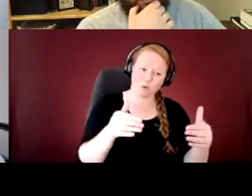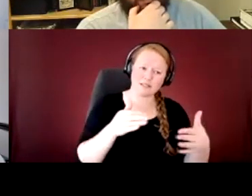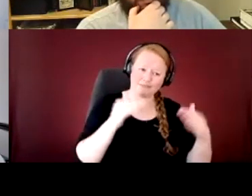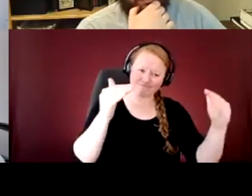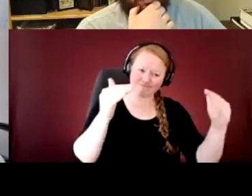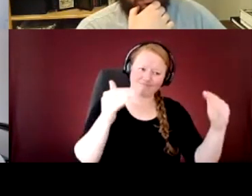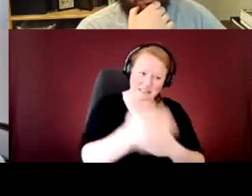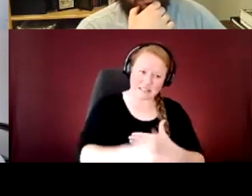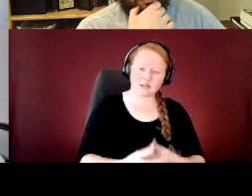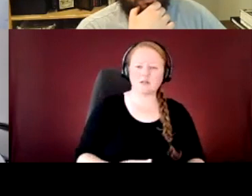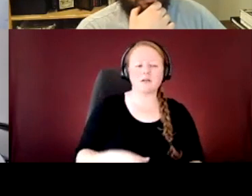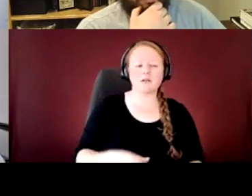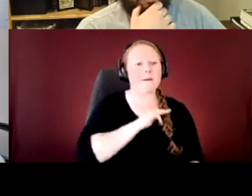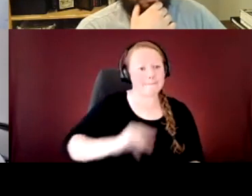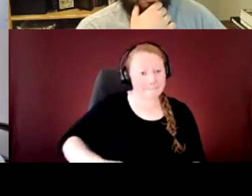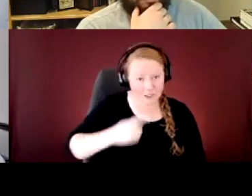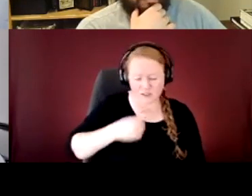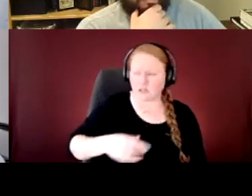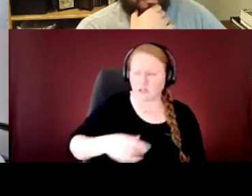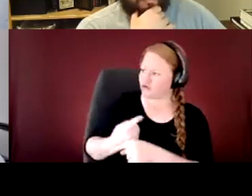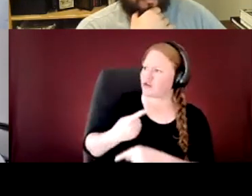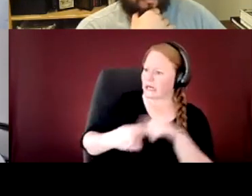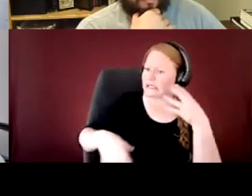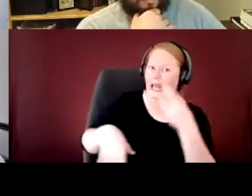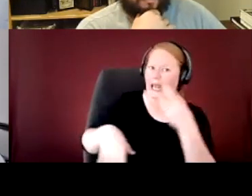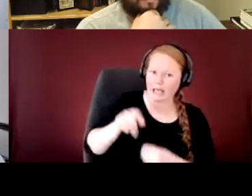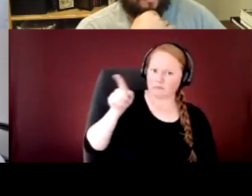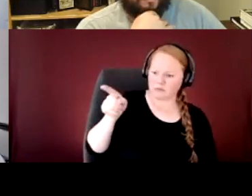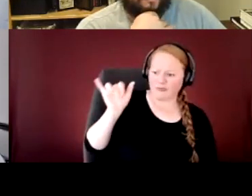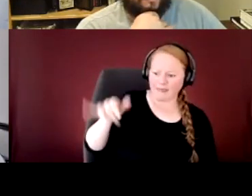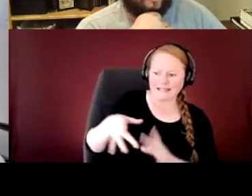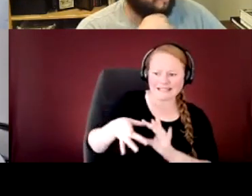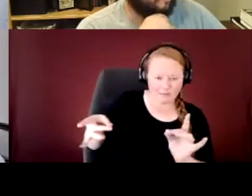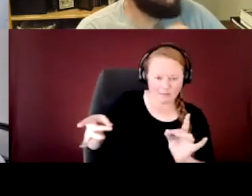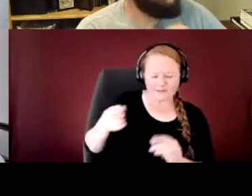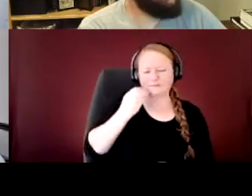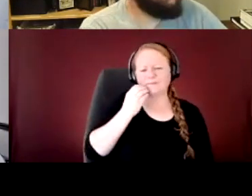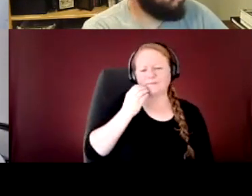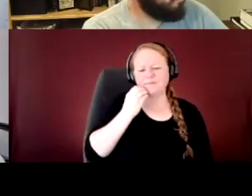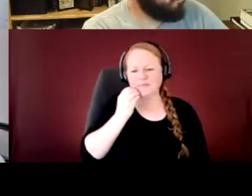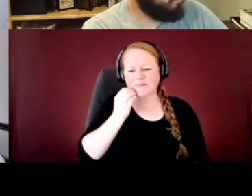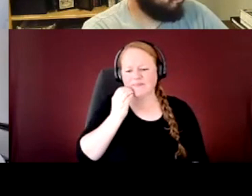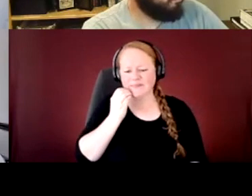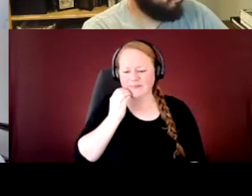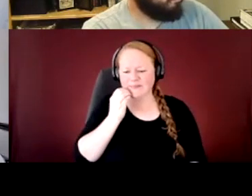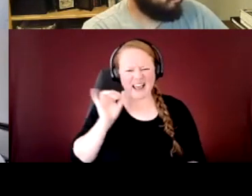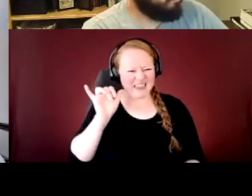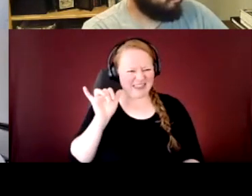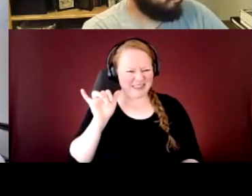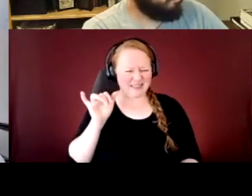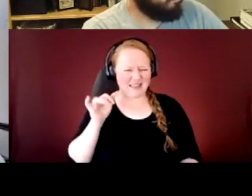Right, and to piggyback on that statement, when the I alluded in my earlier comments,